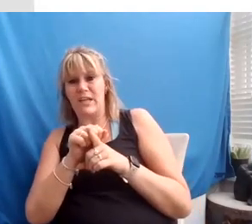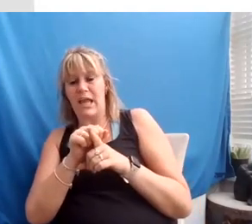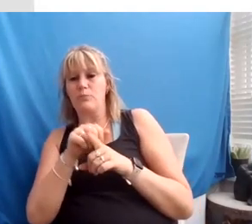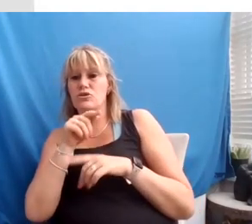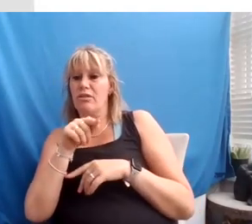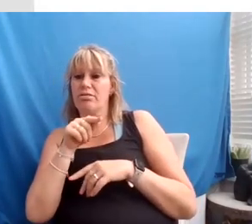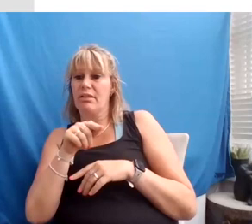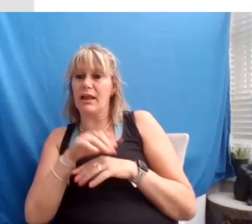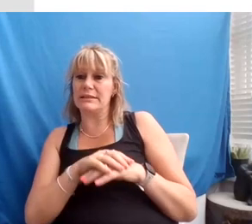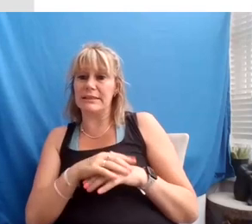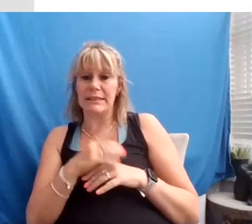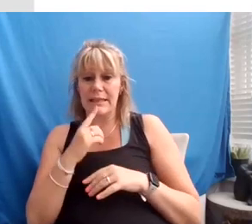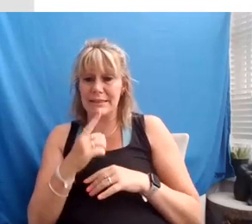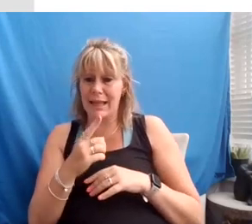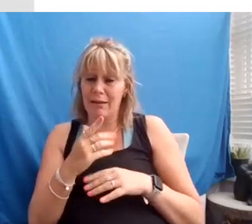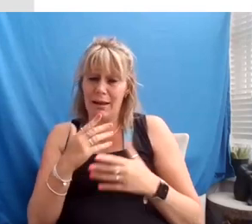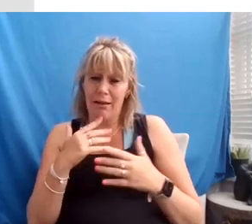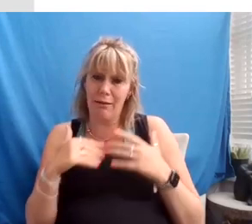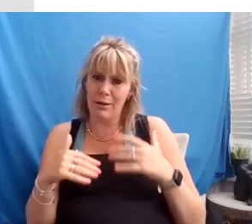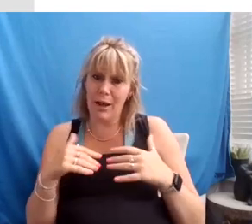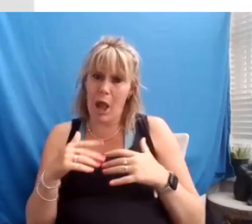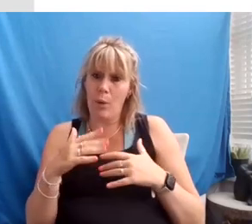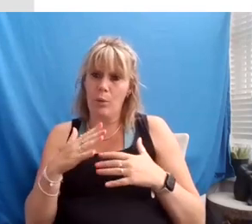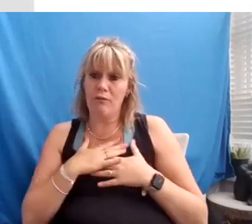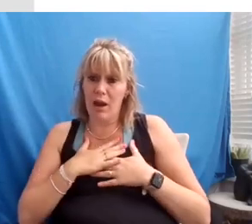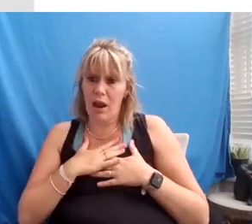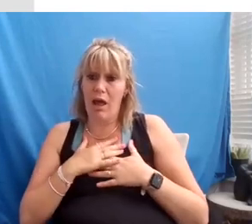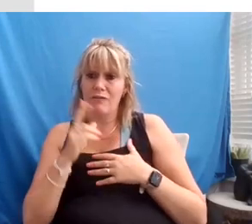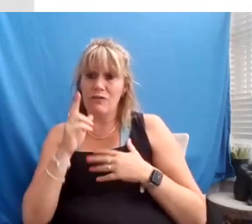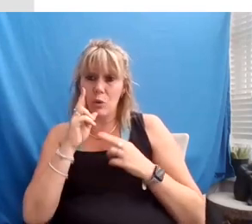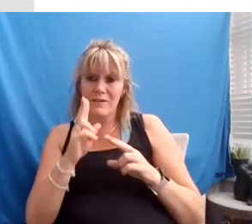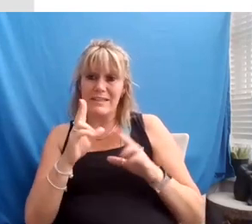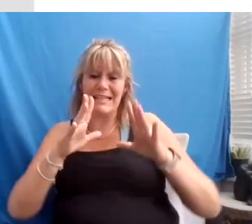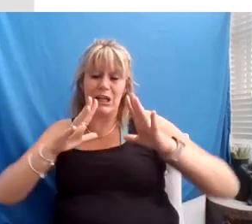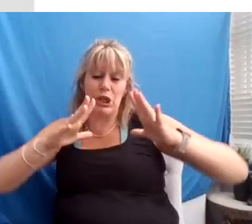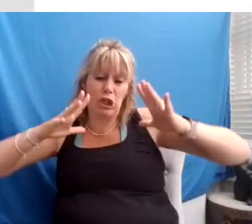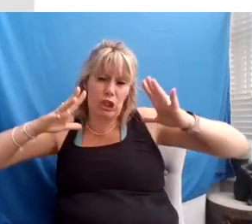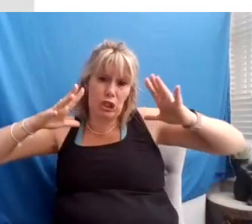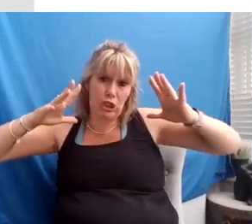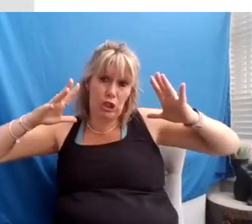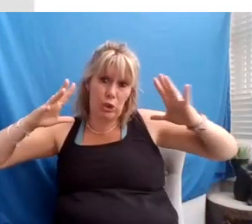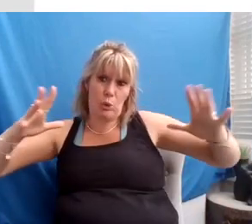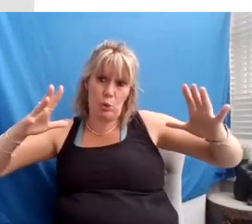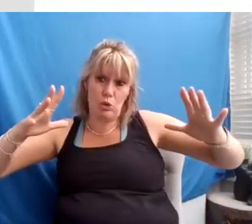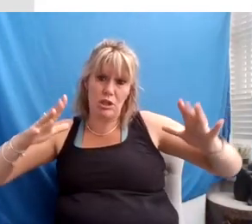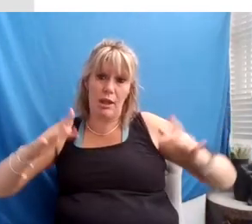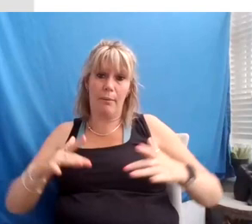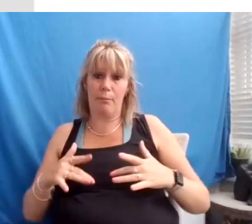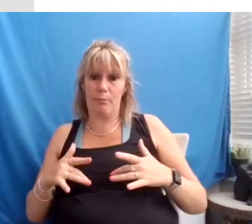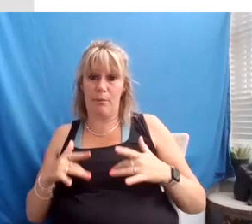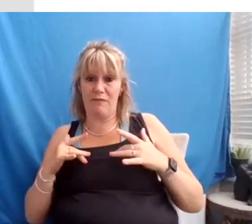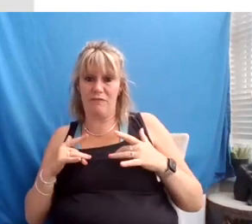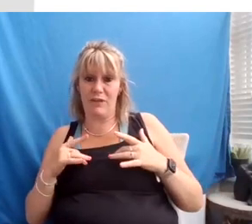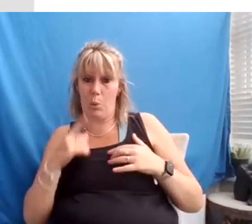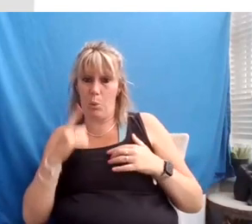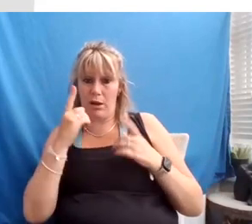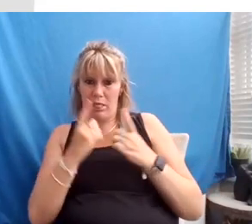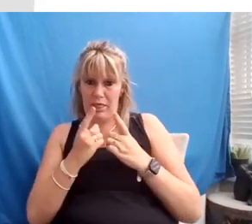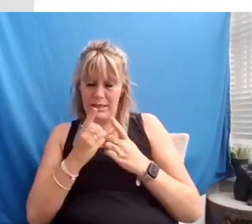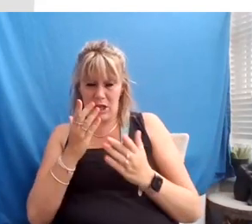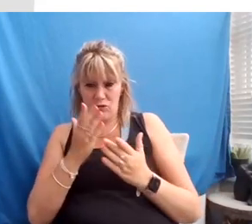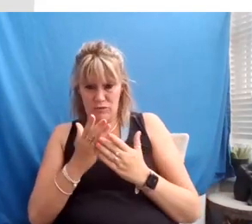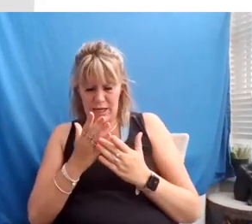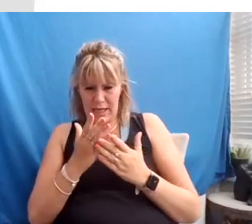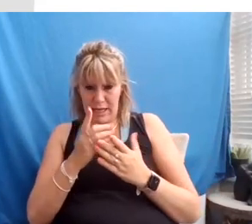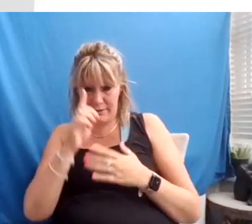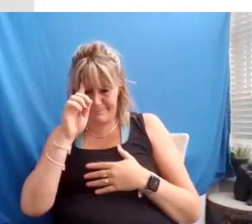evocative. I mean, I would love to see it huge, but I think one of the things that I've really realised